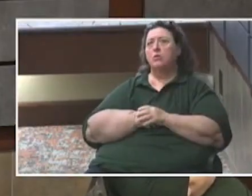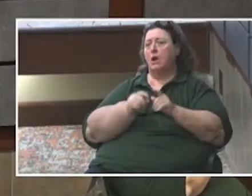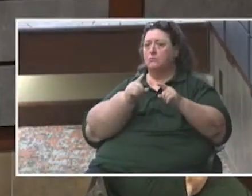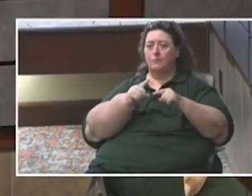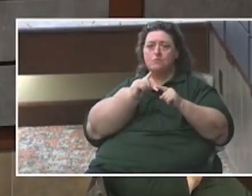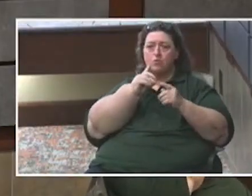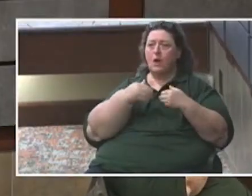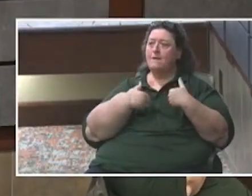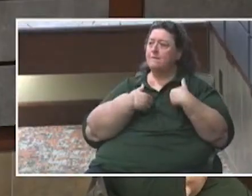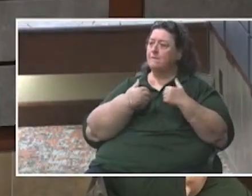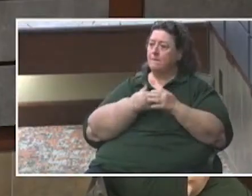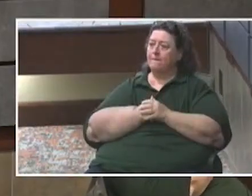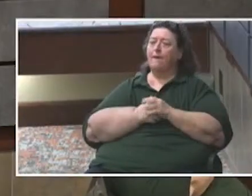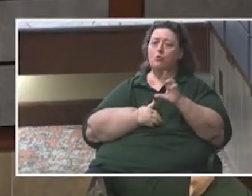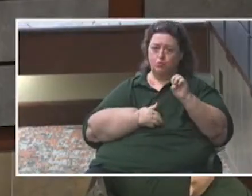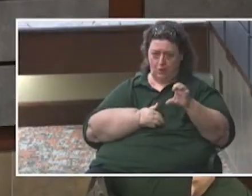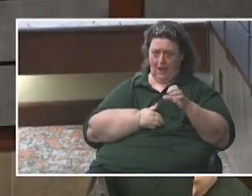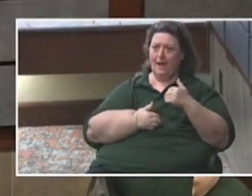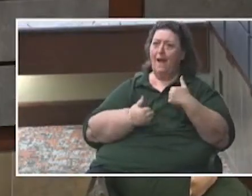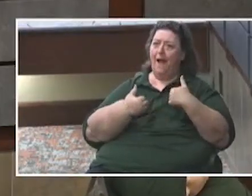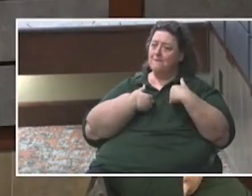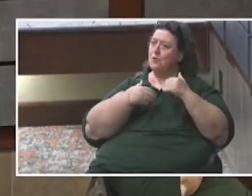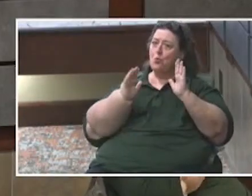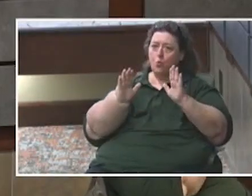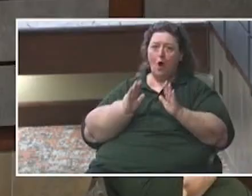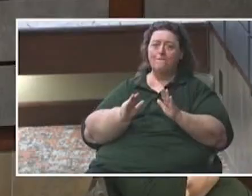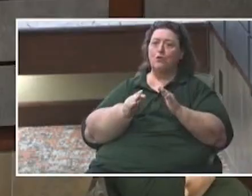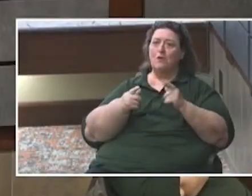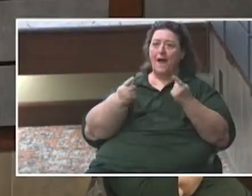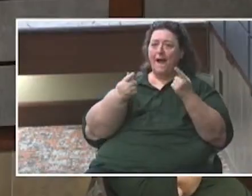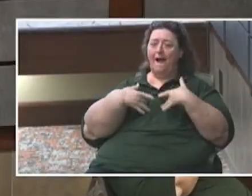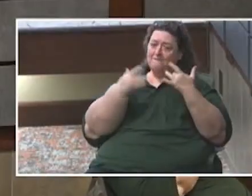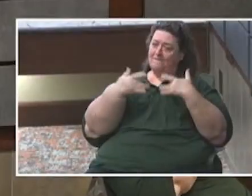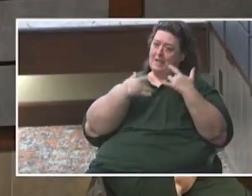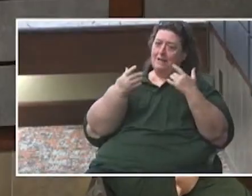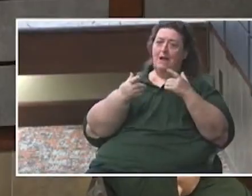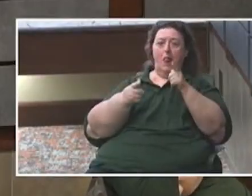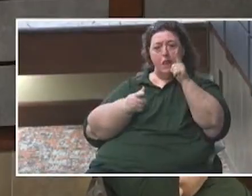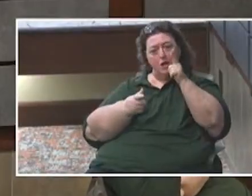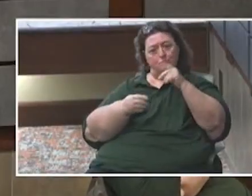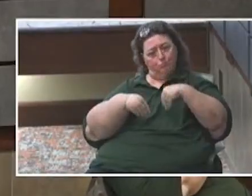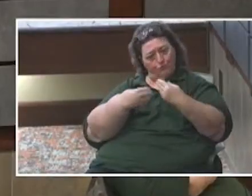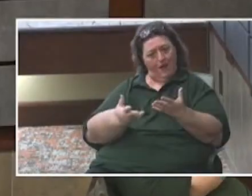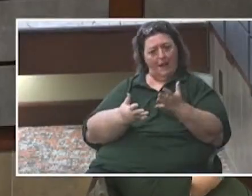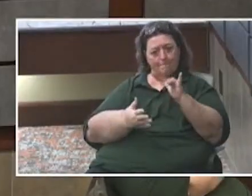on at the Texas Ranger Hall of Fame and Museum's Knox Hall venue, with lunch provided by